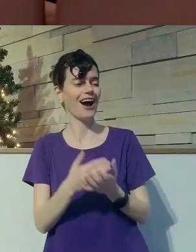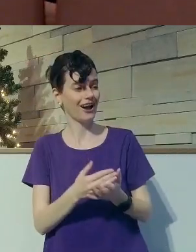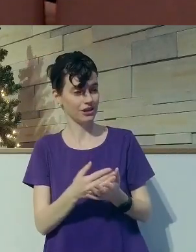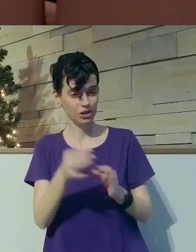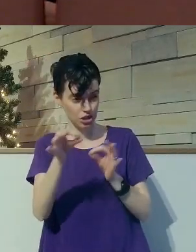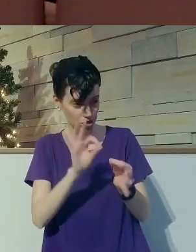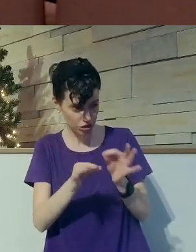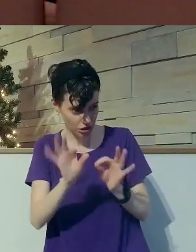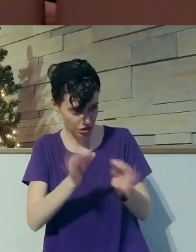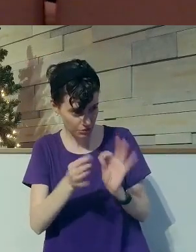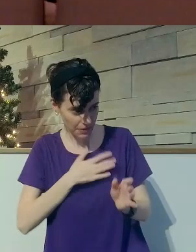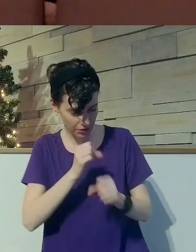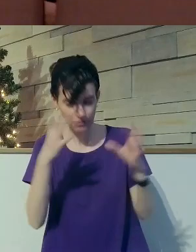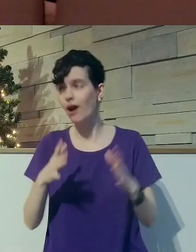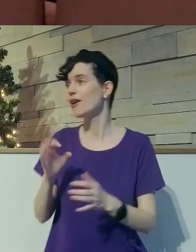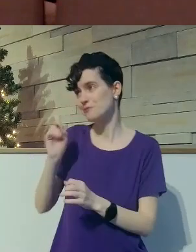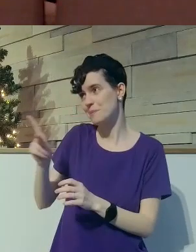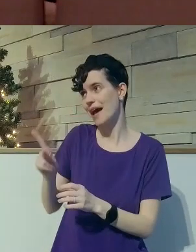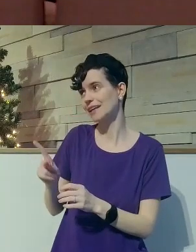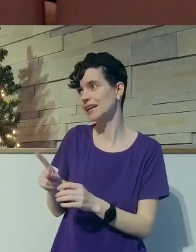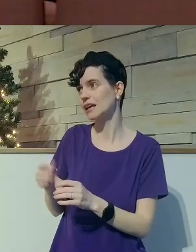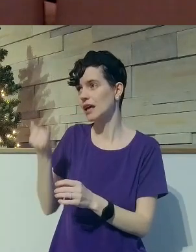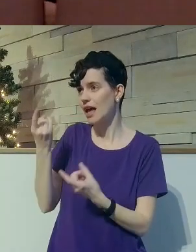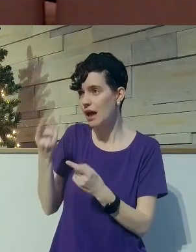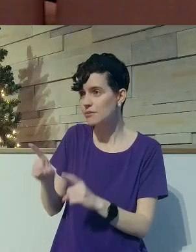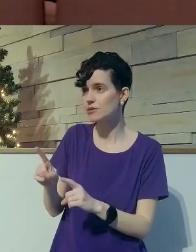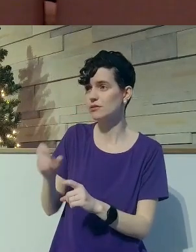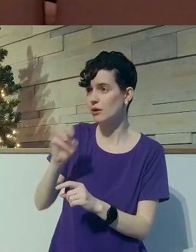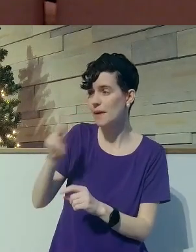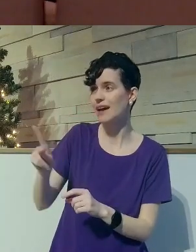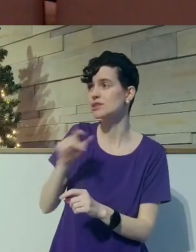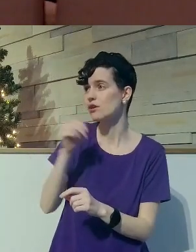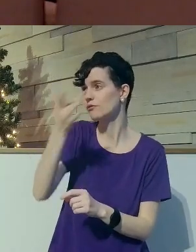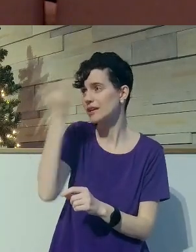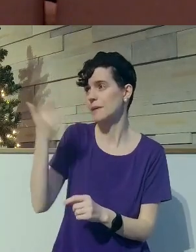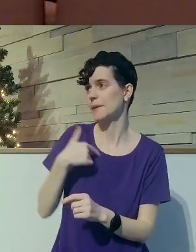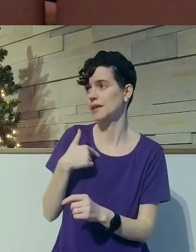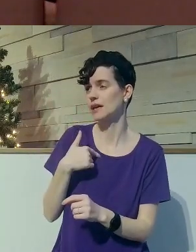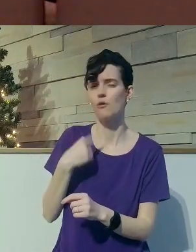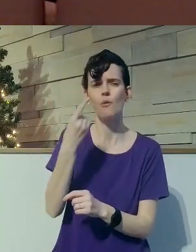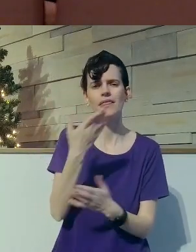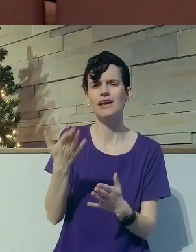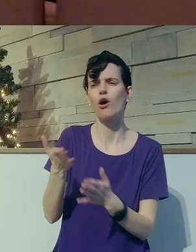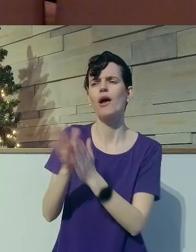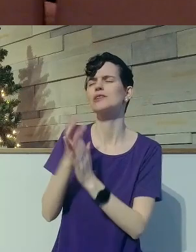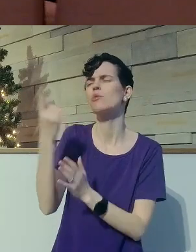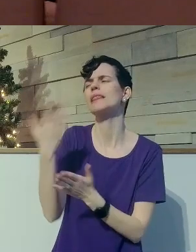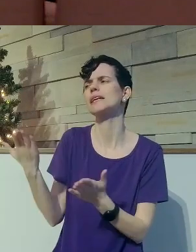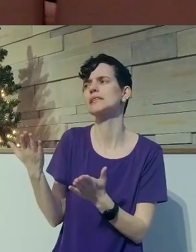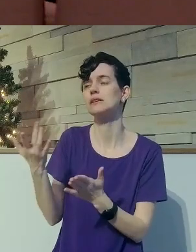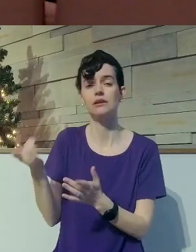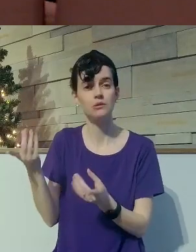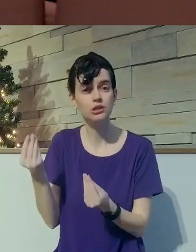my dream. And he says, hey, you're going to be restored. And when you're restored, don't forget me. Only ask one thing. Don't forget me. And